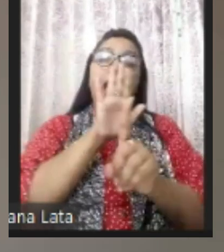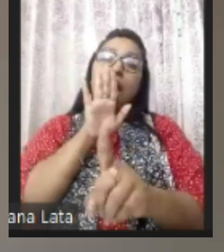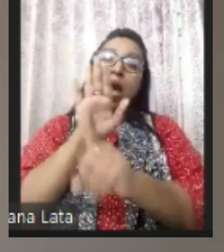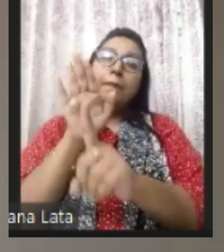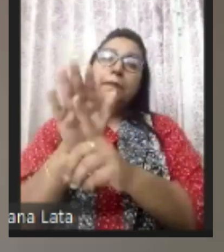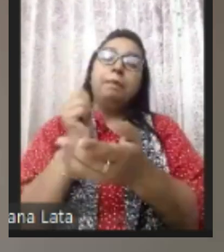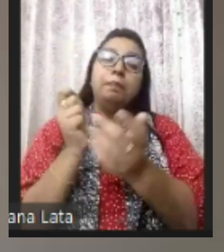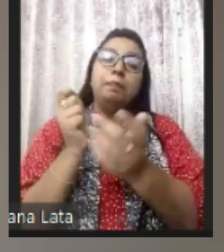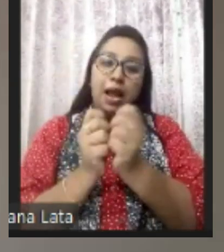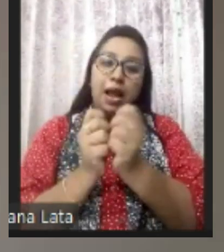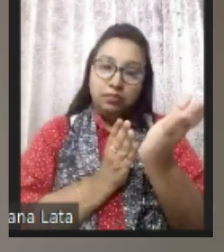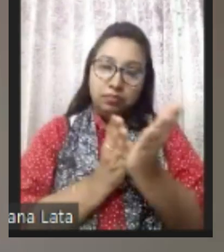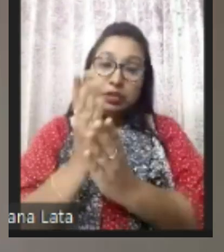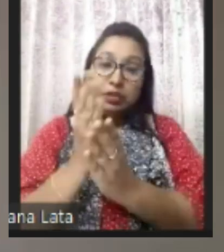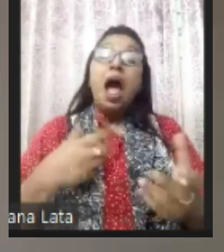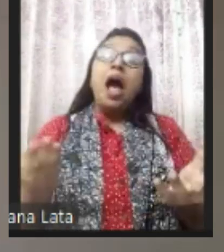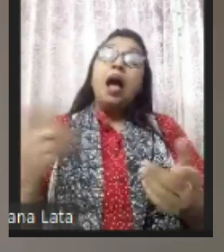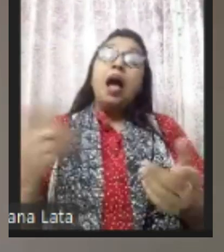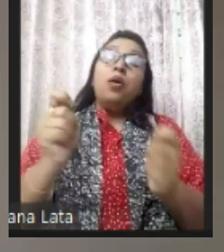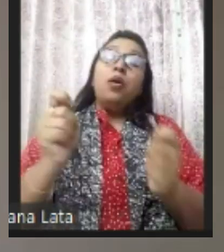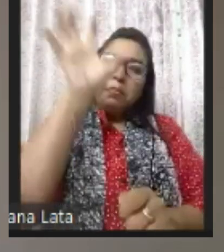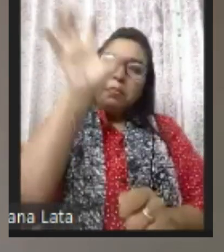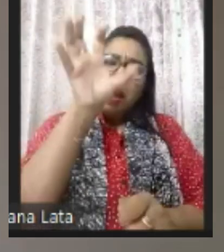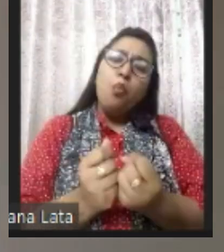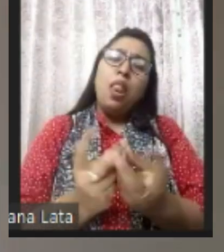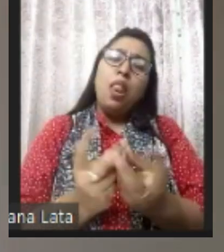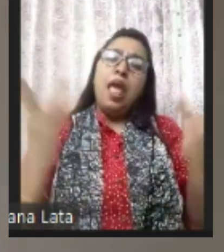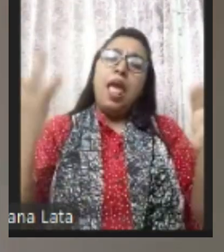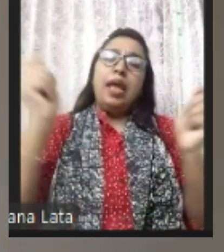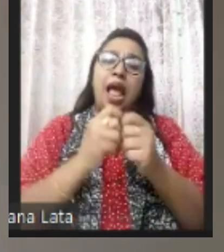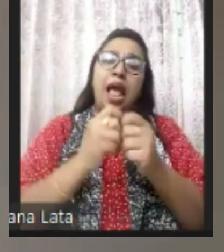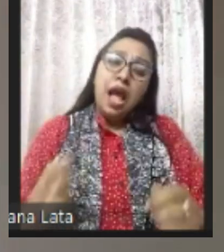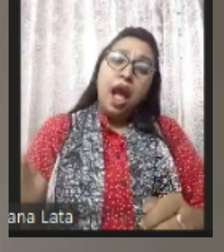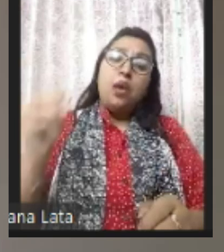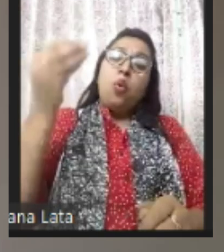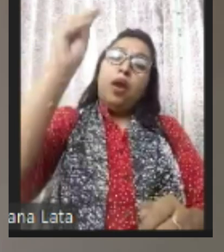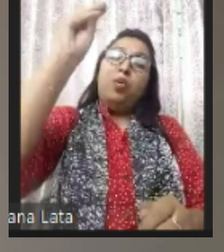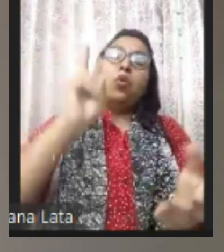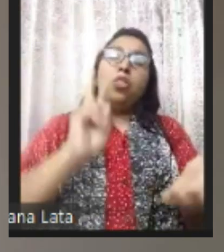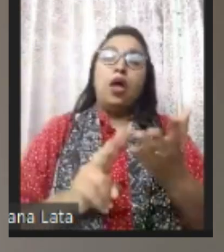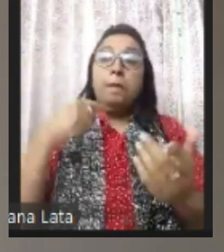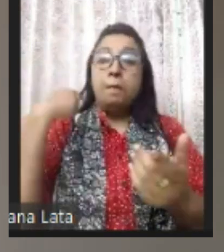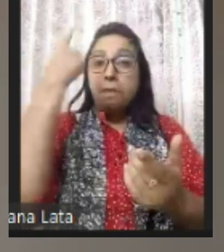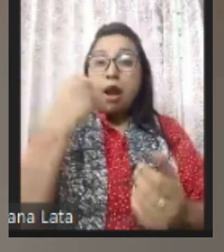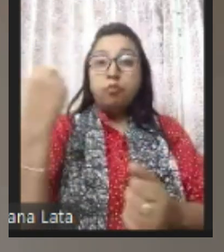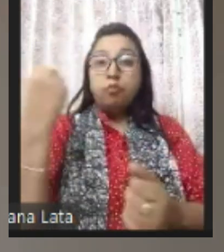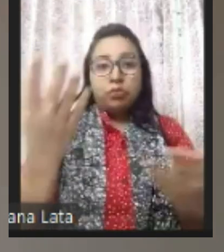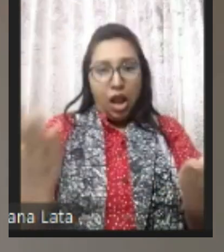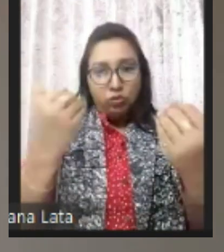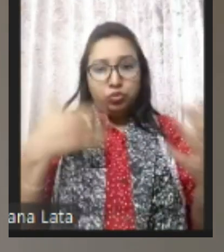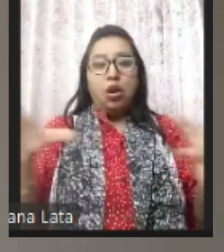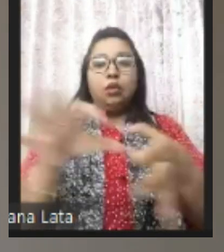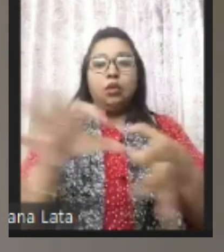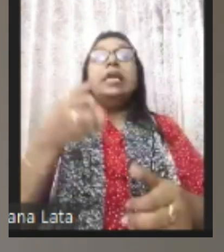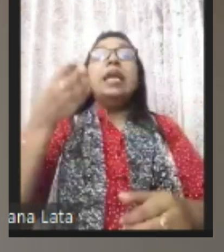more work to be done to strengthen the disability voice. So there was a pilot workshop